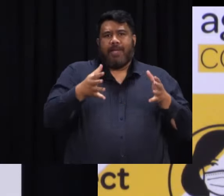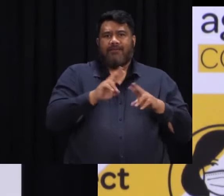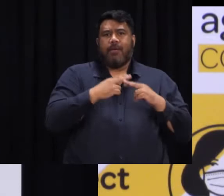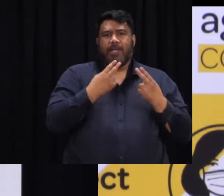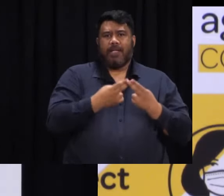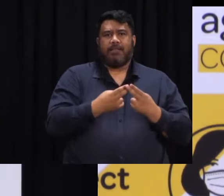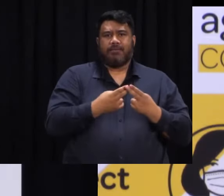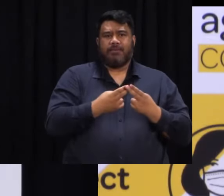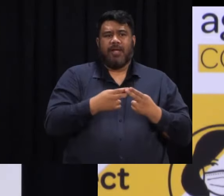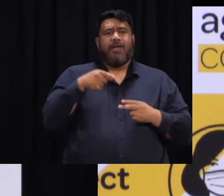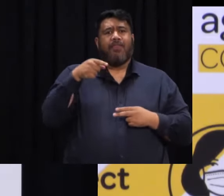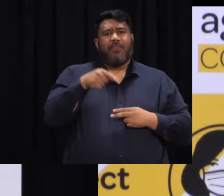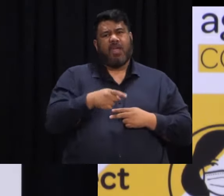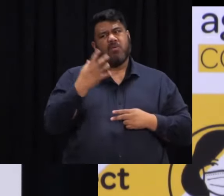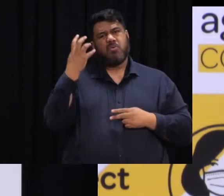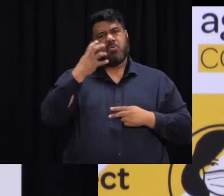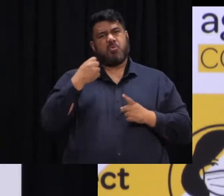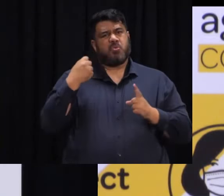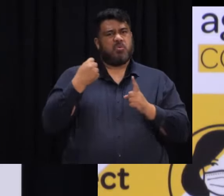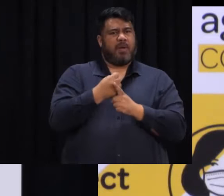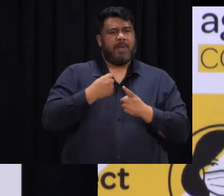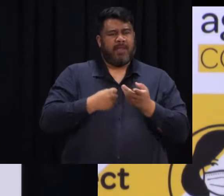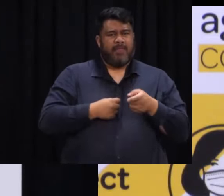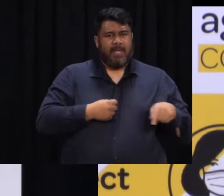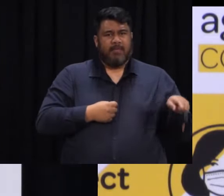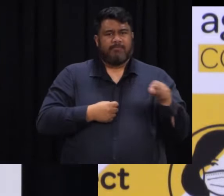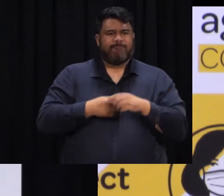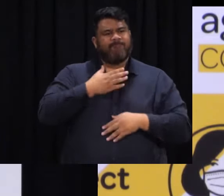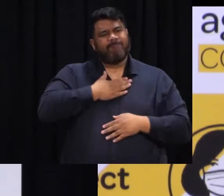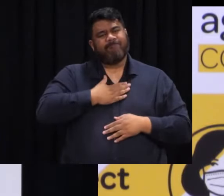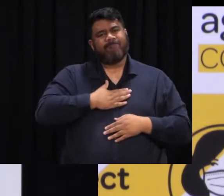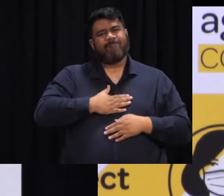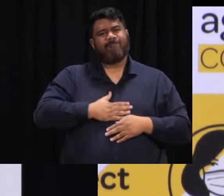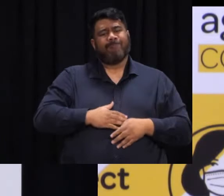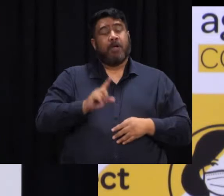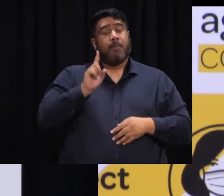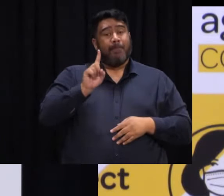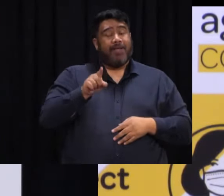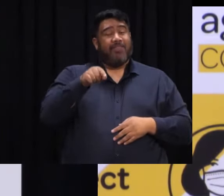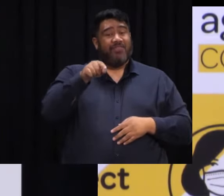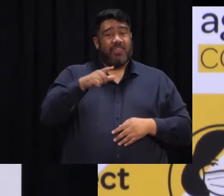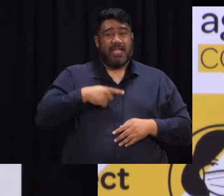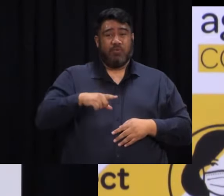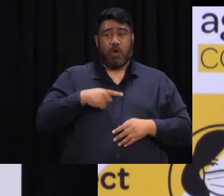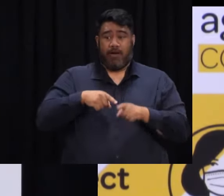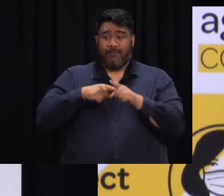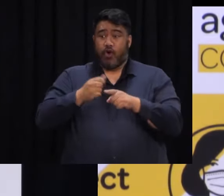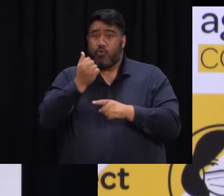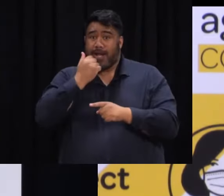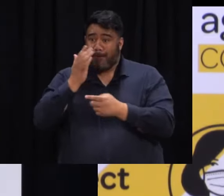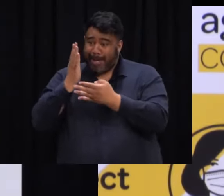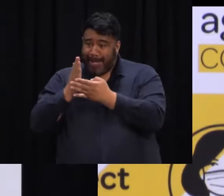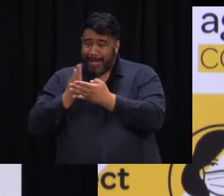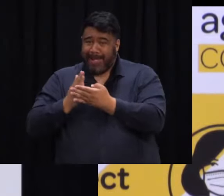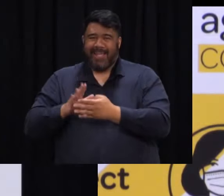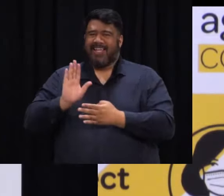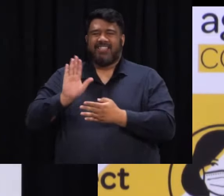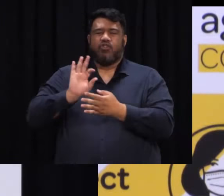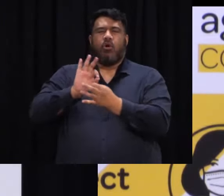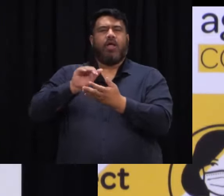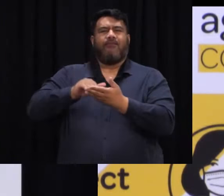been devastating to see, but it's also, again, why just taking a raw number approach doesn't tell the full picture, and I've said